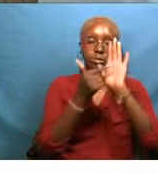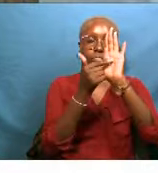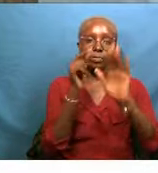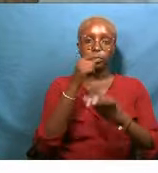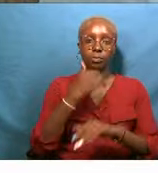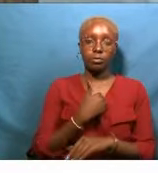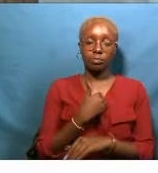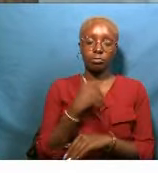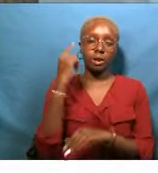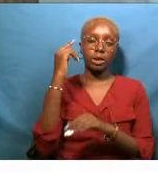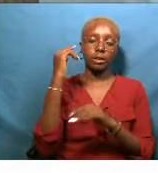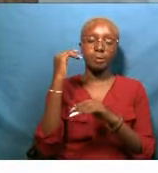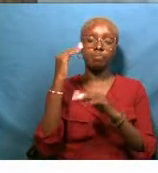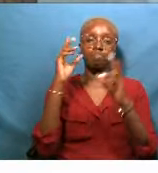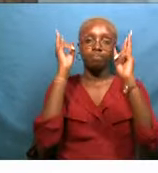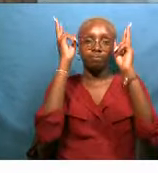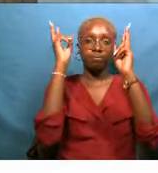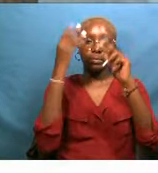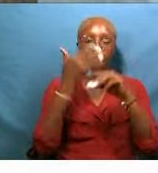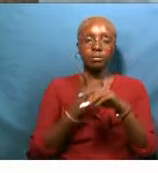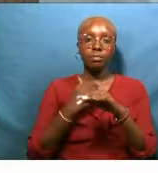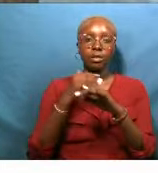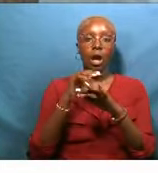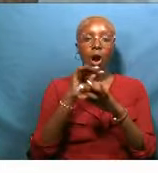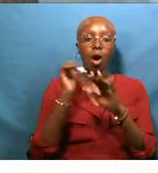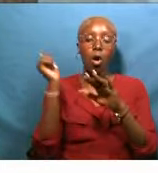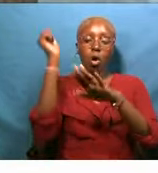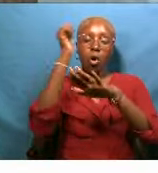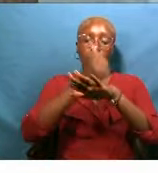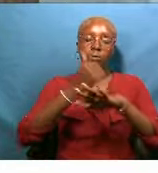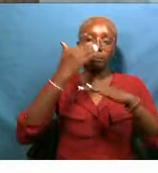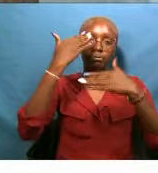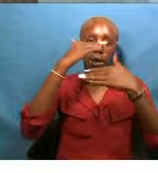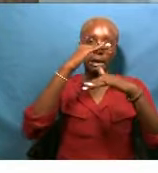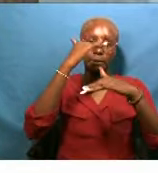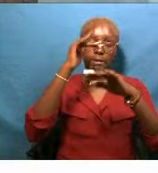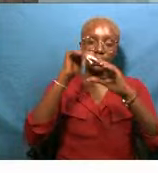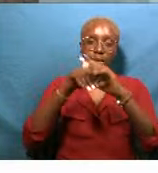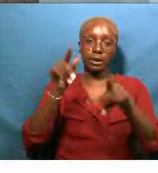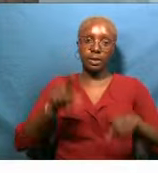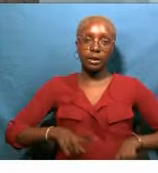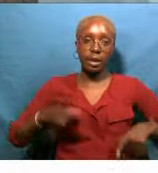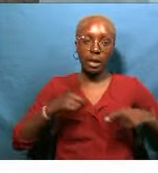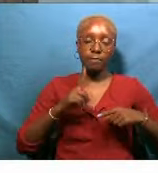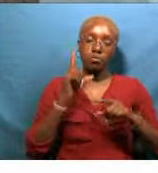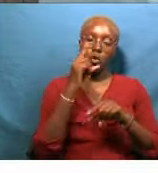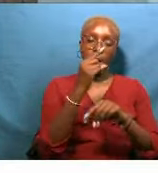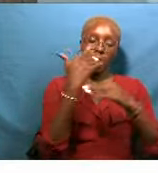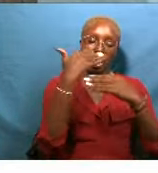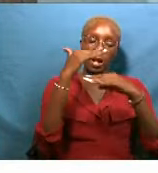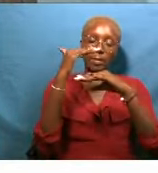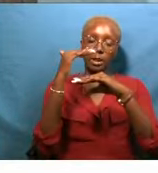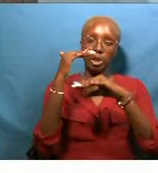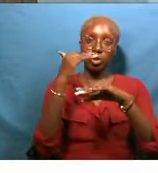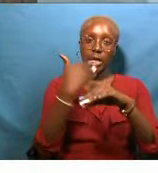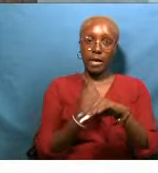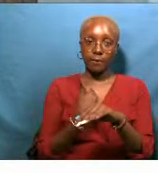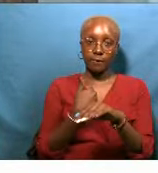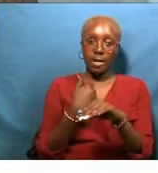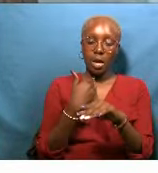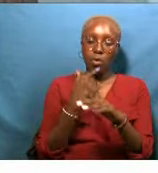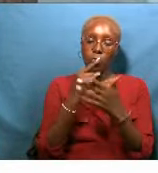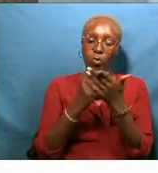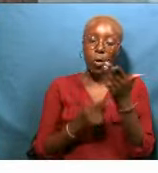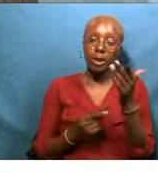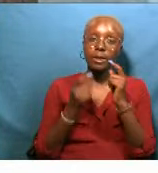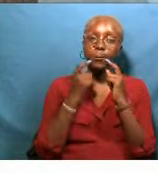many limitations in life. One great such limitation is the limitation brought by sin to our lives. In